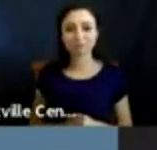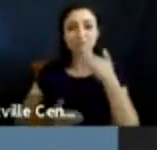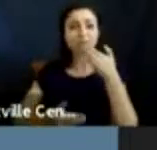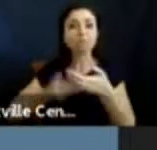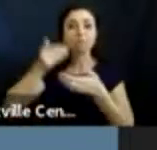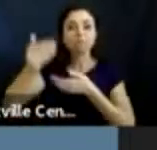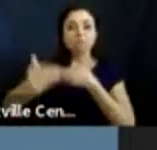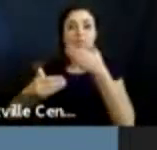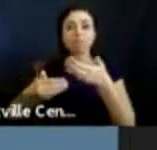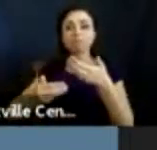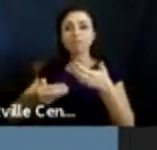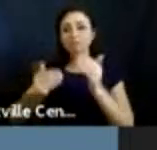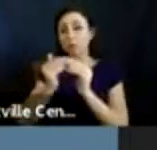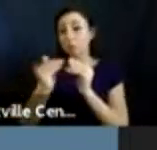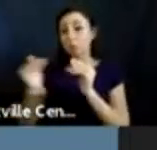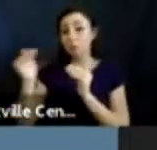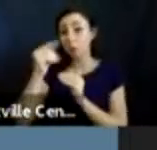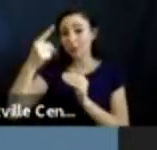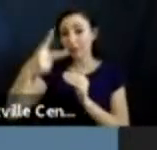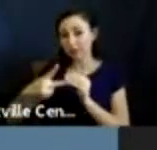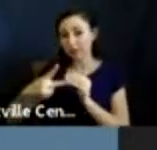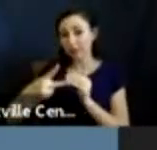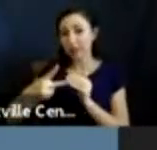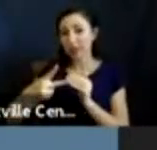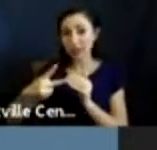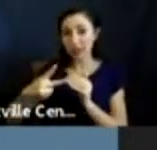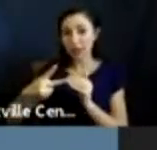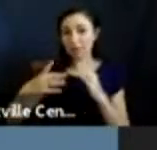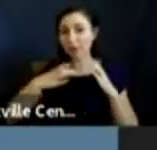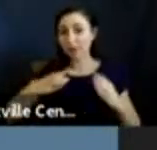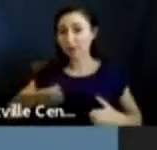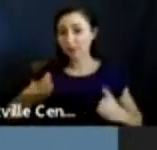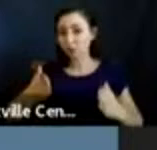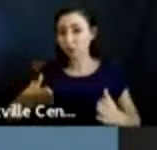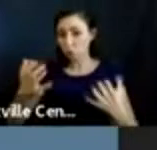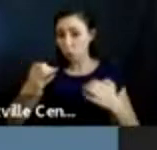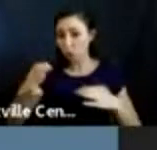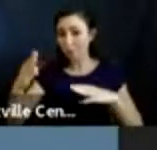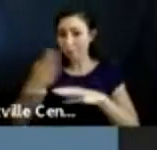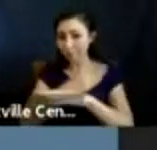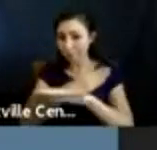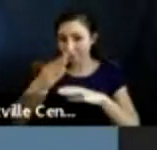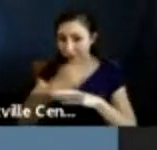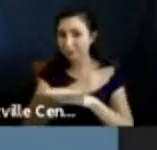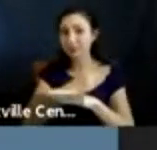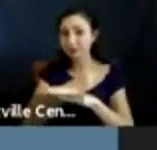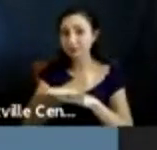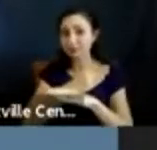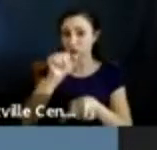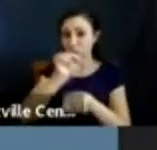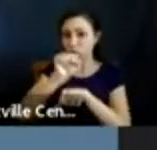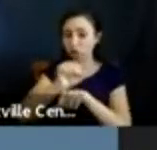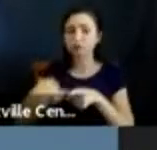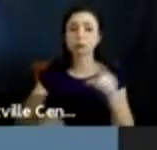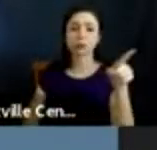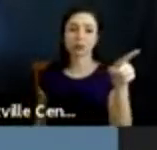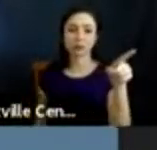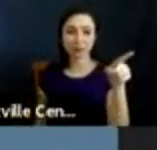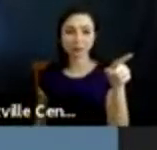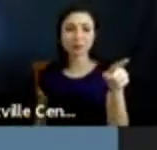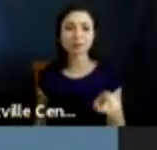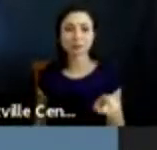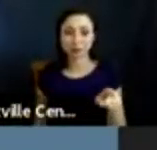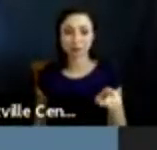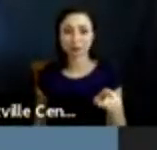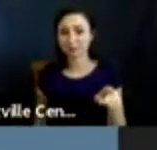These are steps that more than half of consumers want businesses and employees to take at those businesses. And here it's